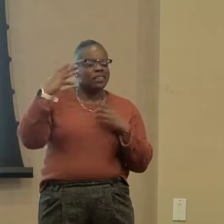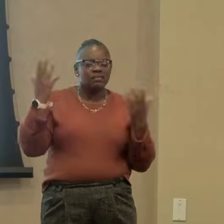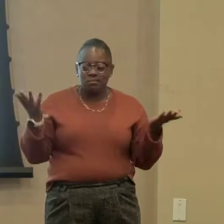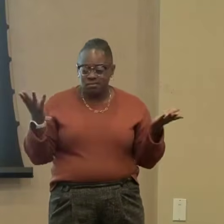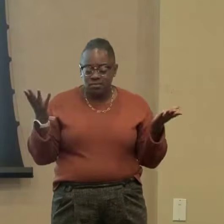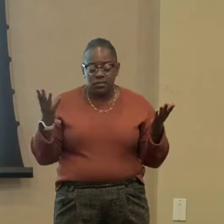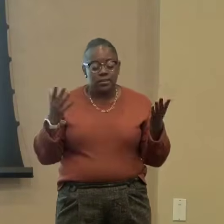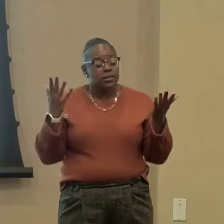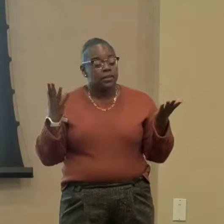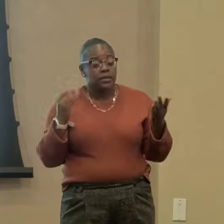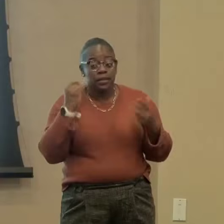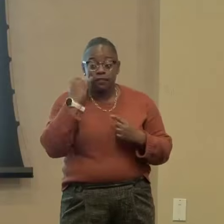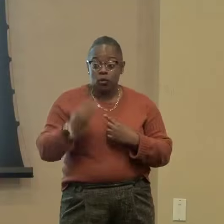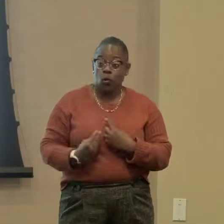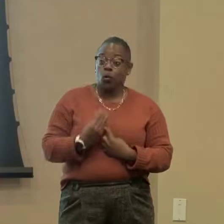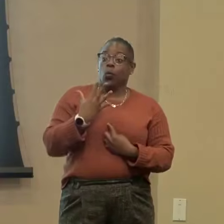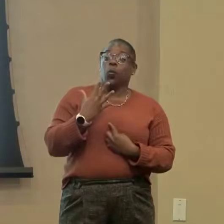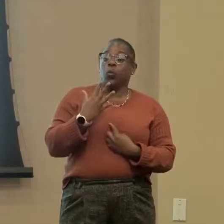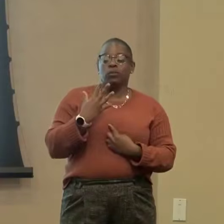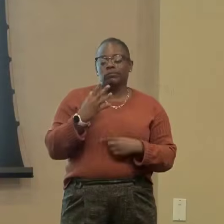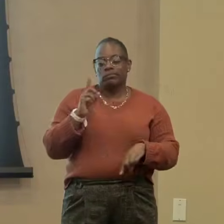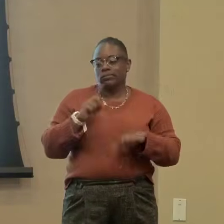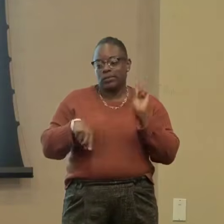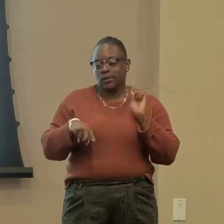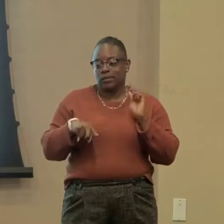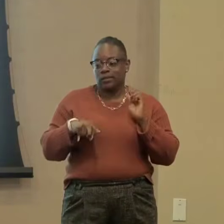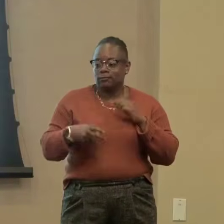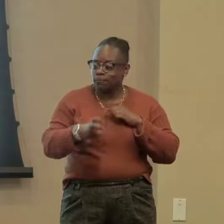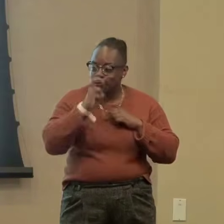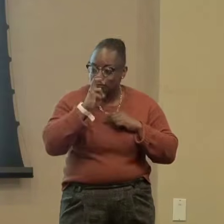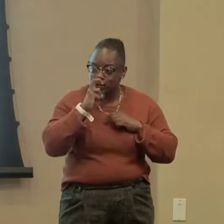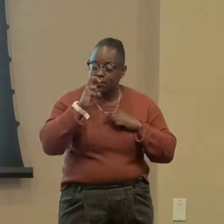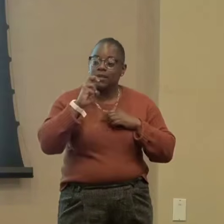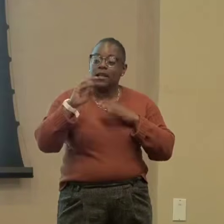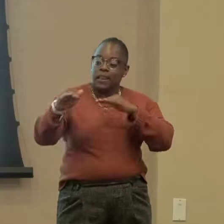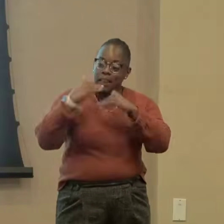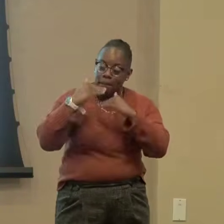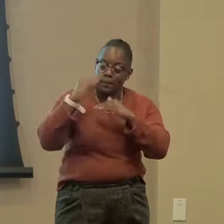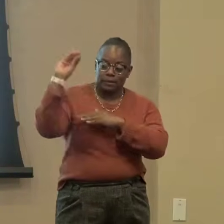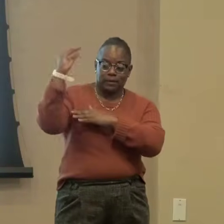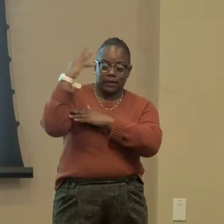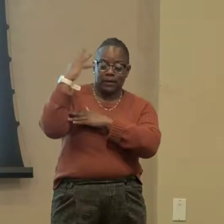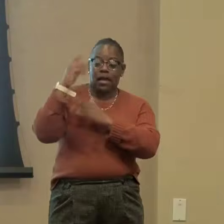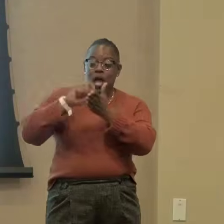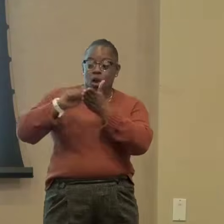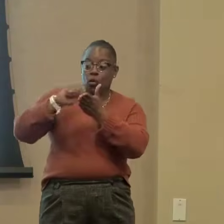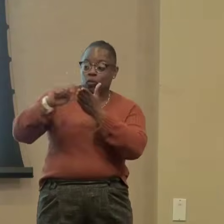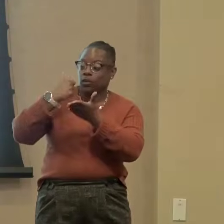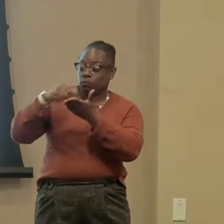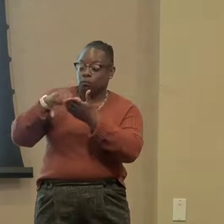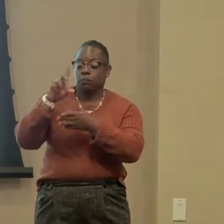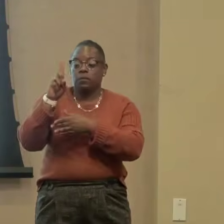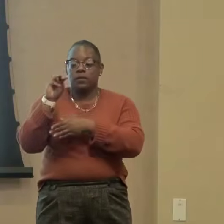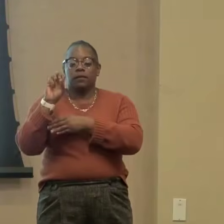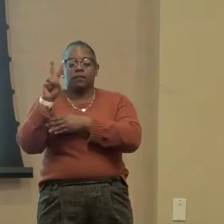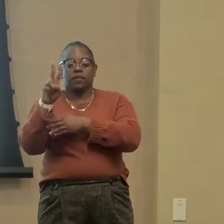all? If you're flaring, absolutely not. Strict sun exposure. So strict that I will write you a letter to the DMV